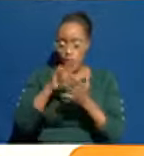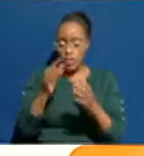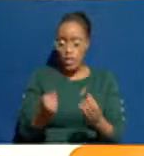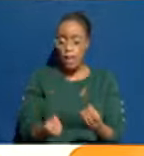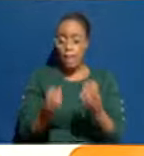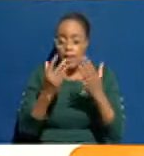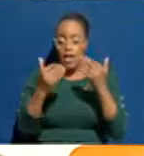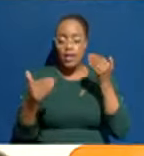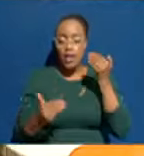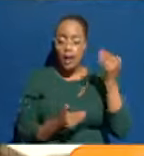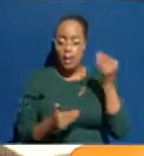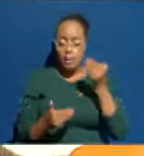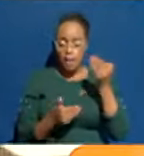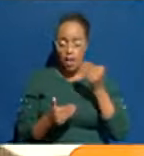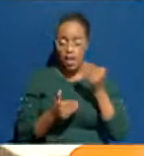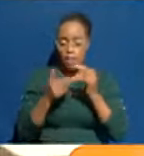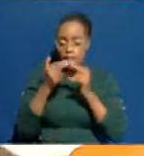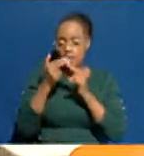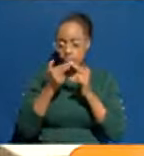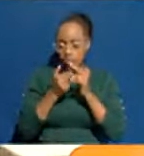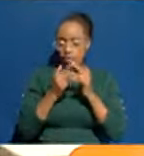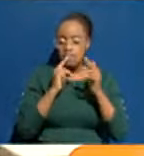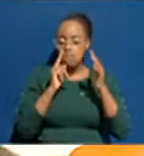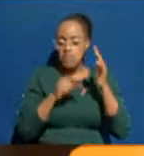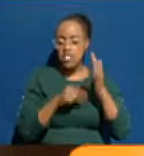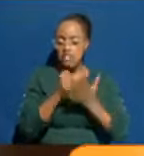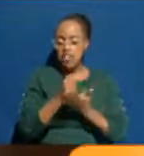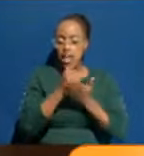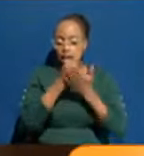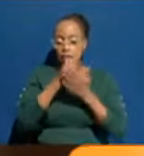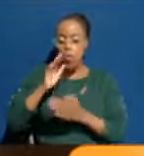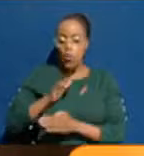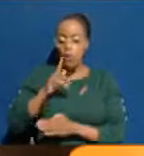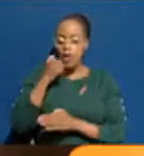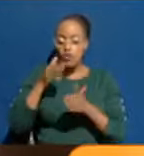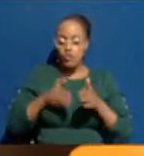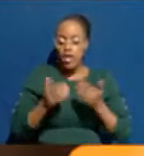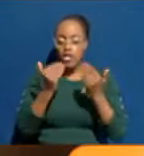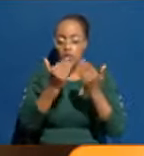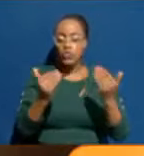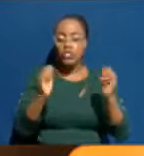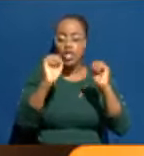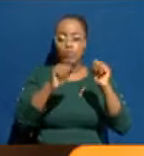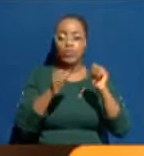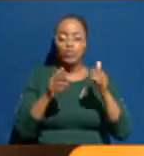Miracle Babies tagline, where he claimed to assist barren women to bear children.